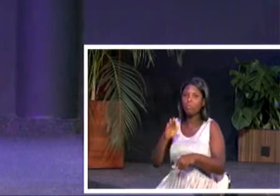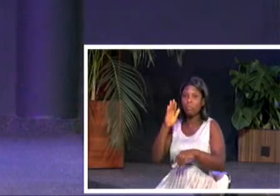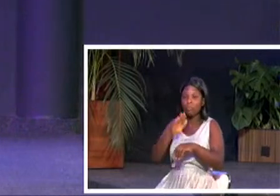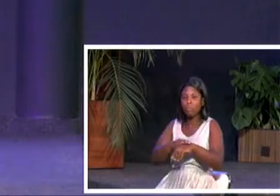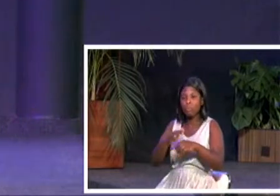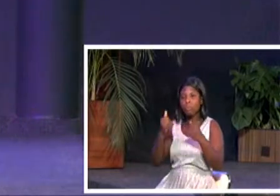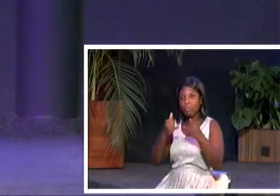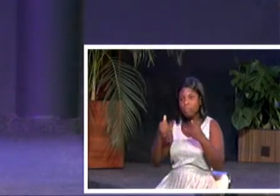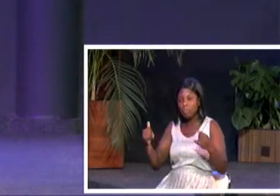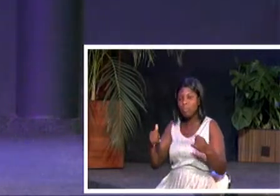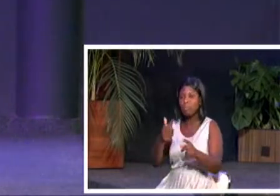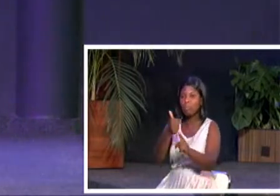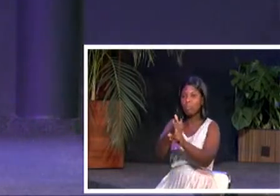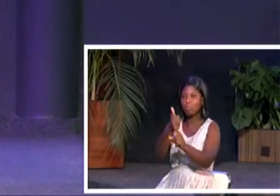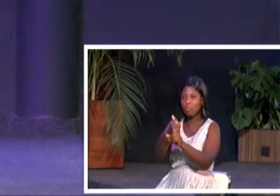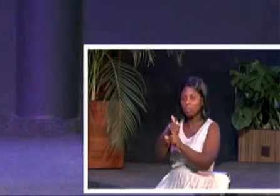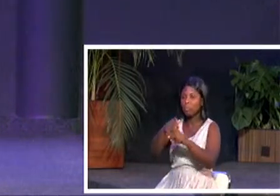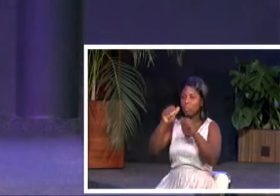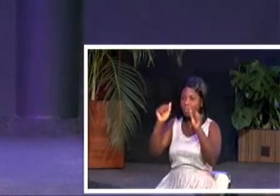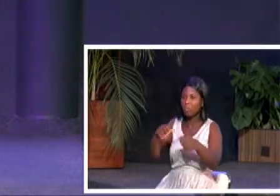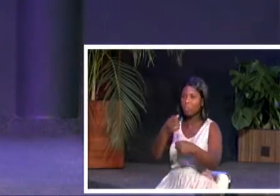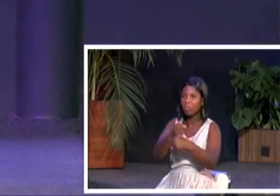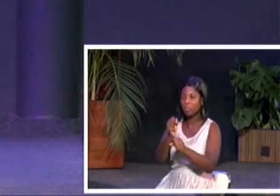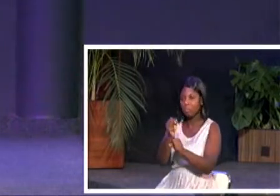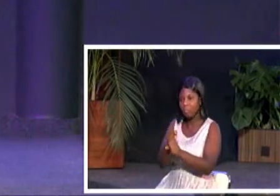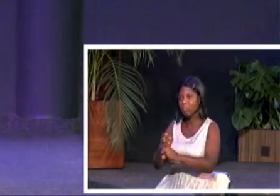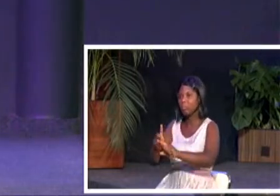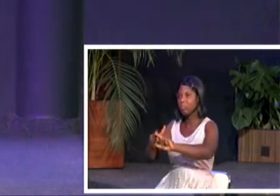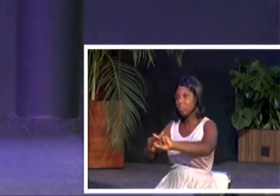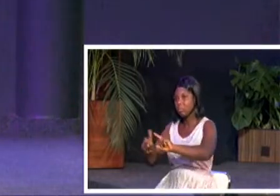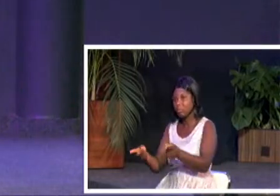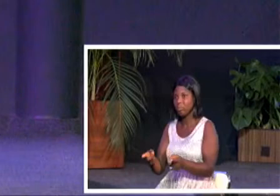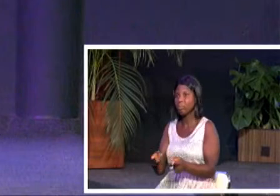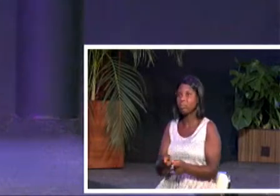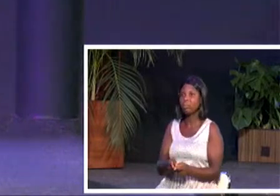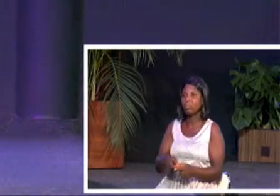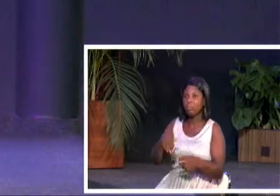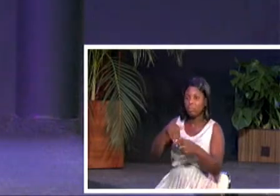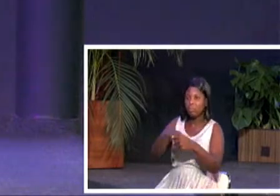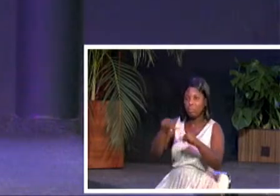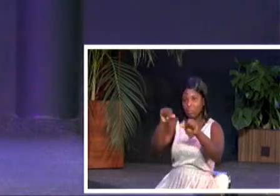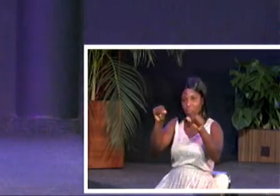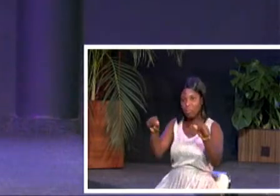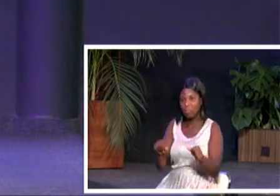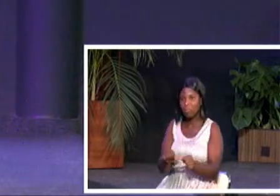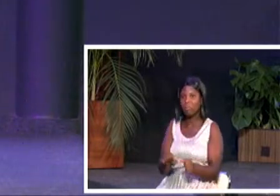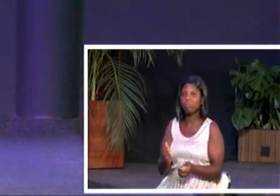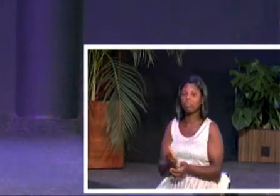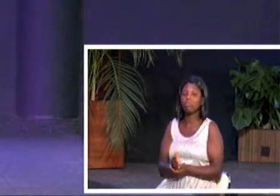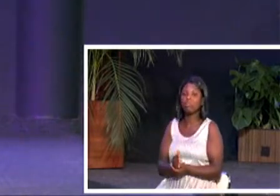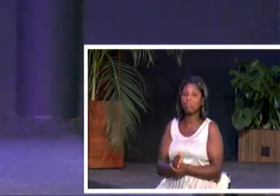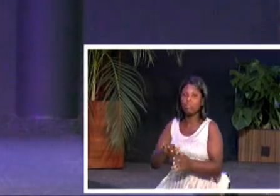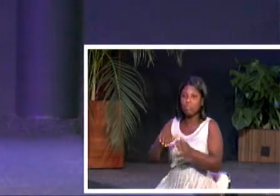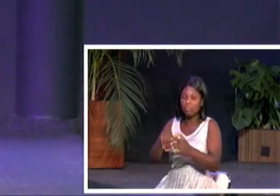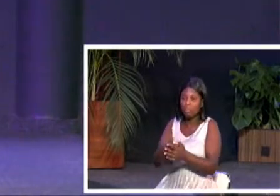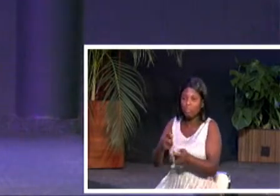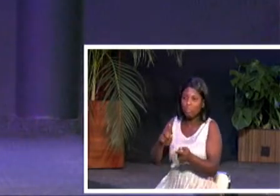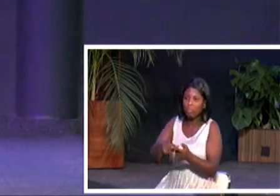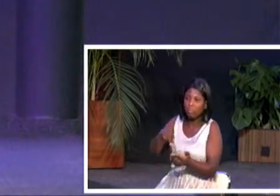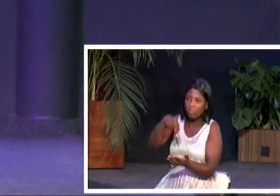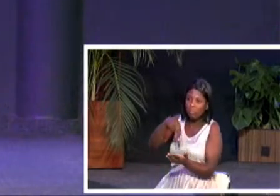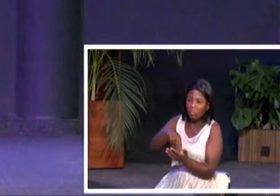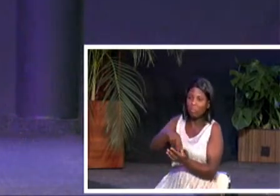make a difference. And in these conversations, we've looked at the spirit of excellence, how to stand out wherever you